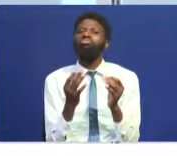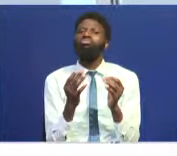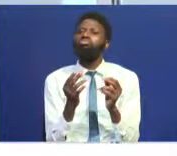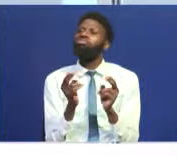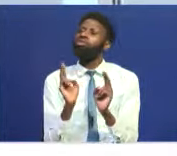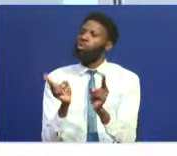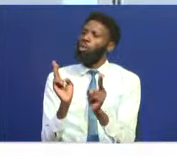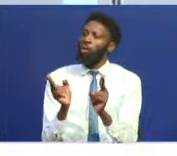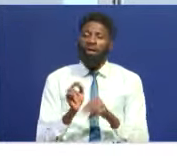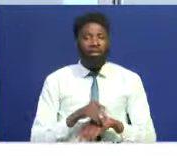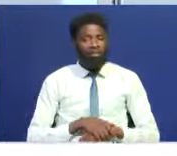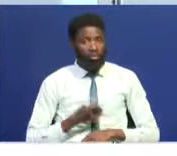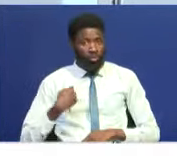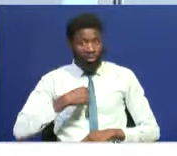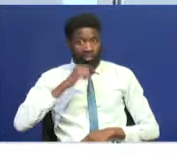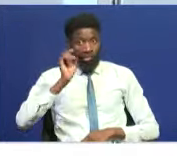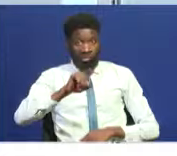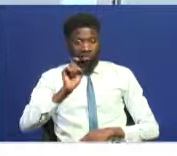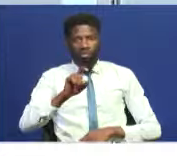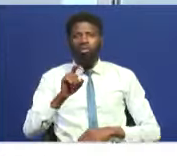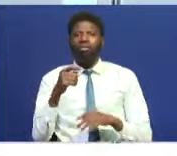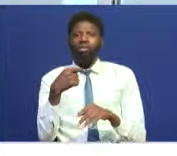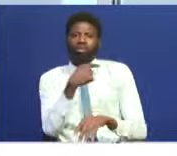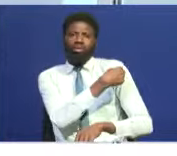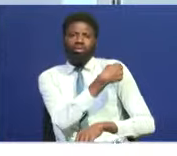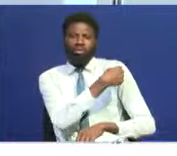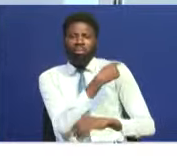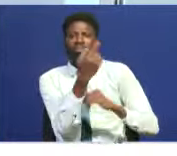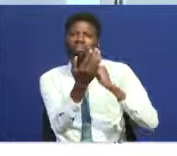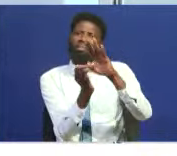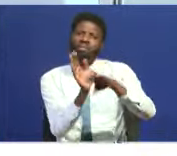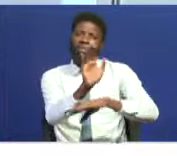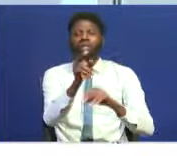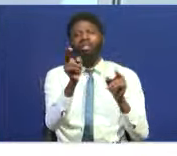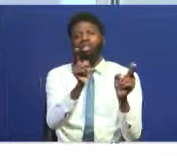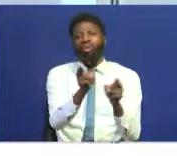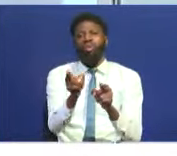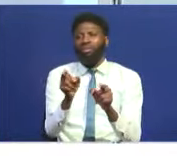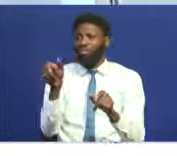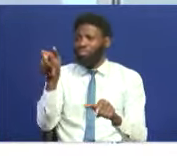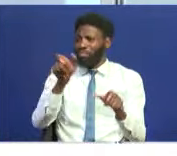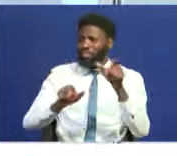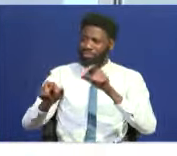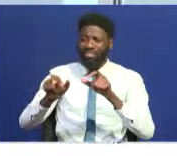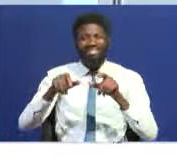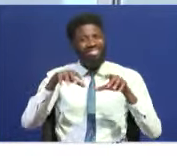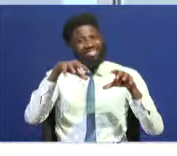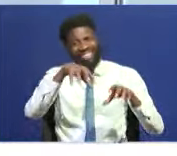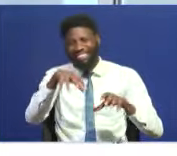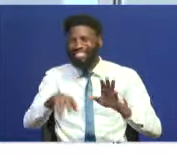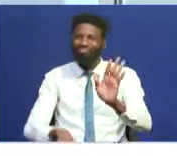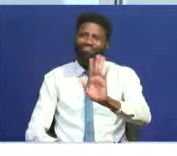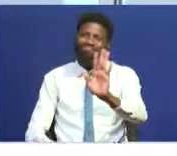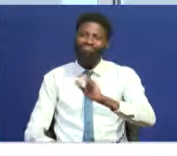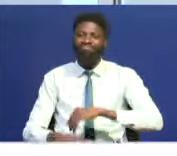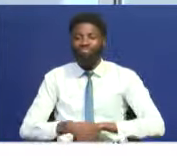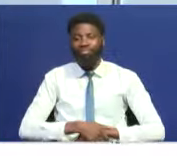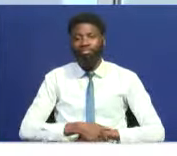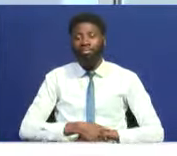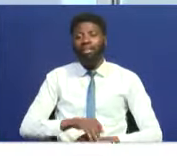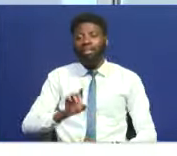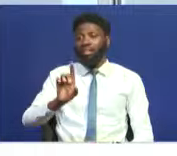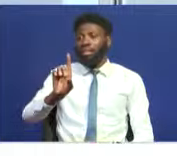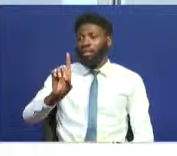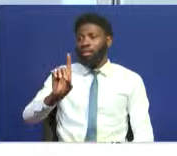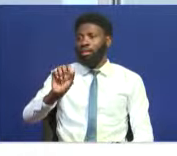in the health sector to bring to an end the suffering of our people. In recalling the Durban call to